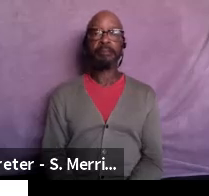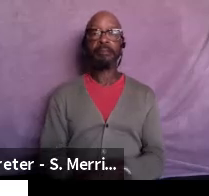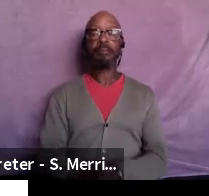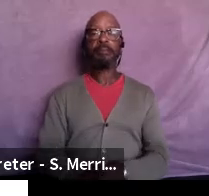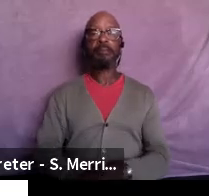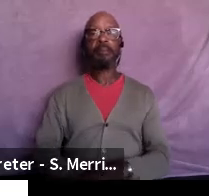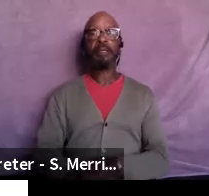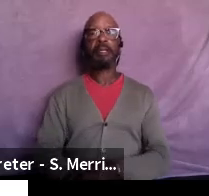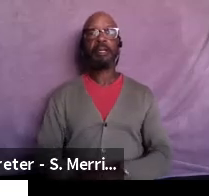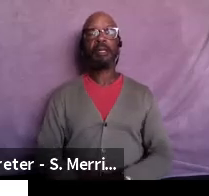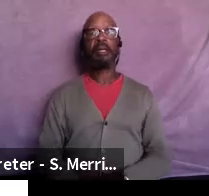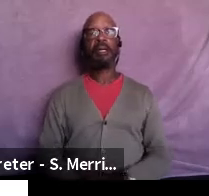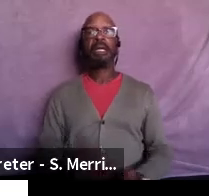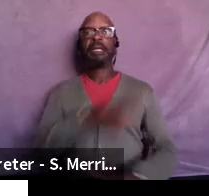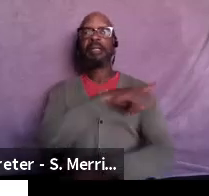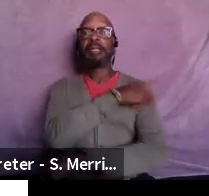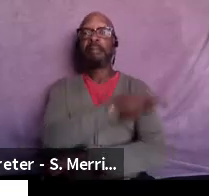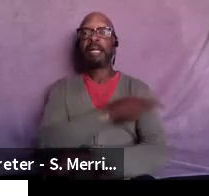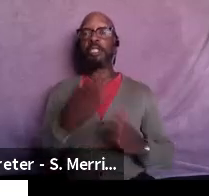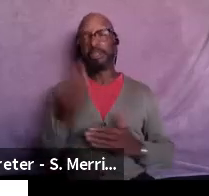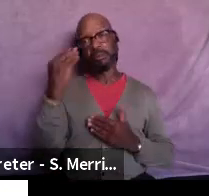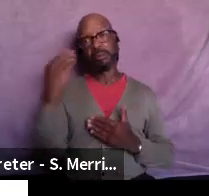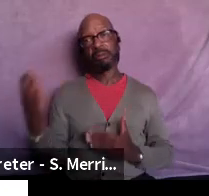The patient informed OCR of the